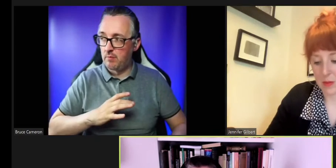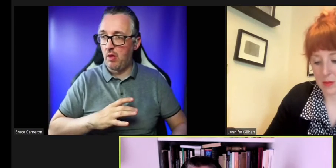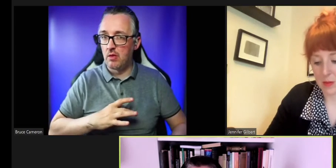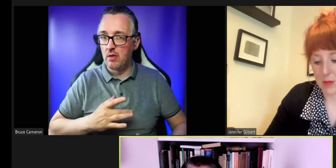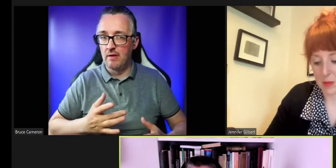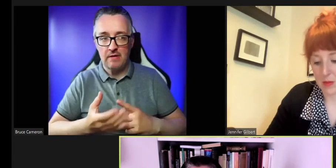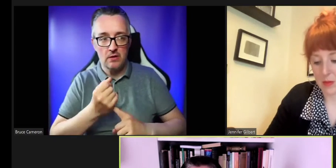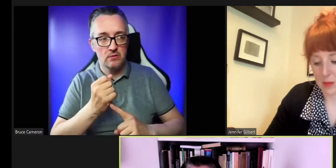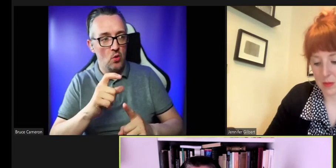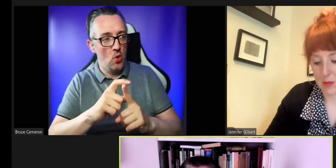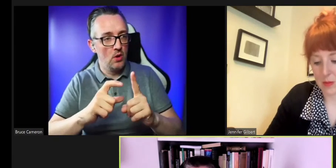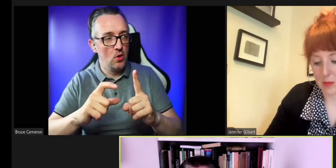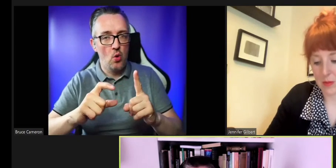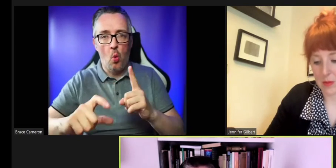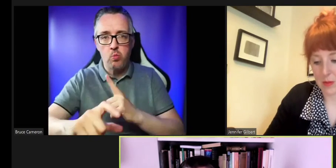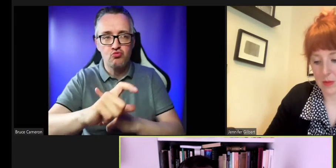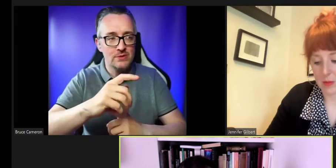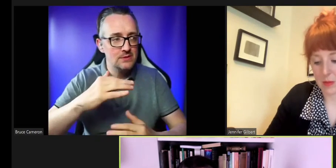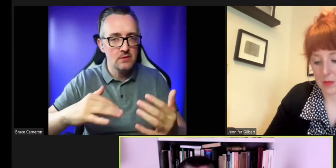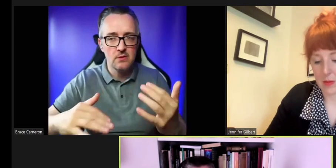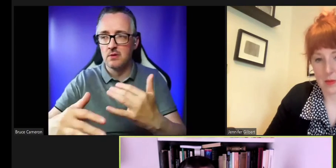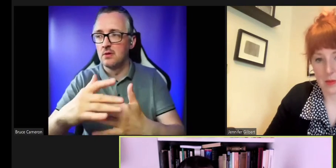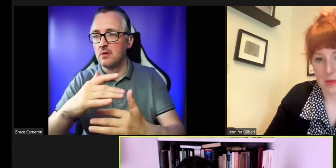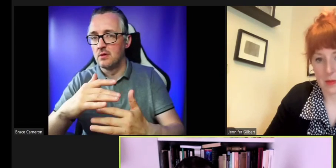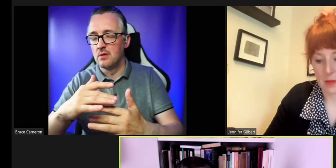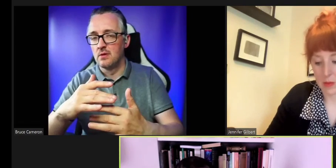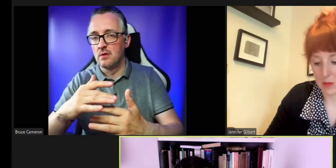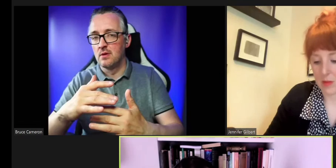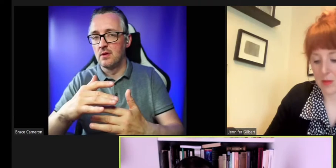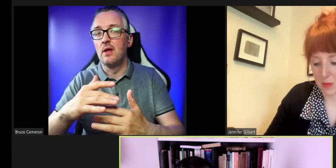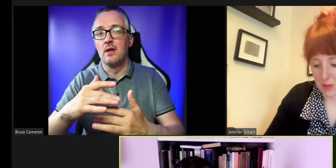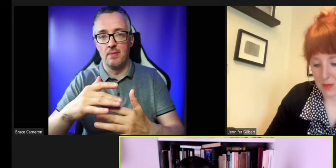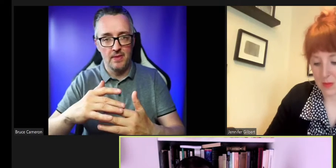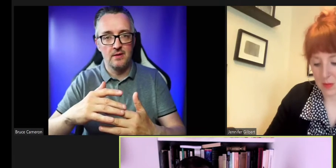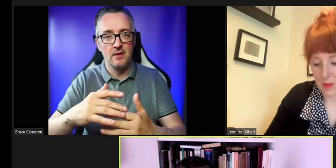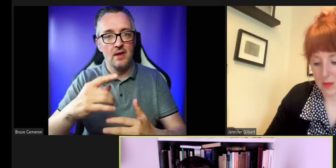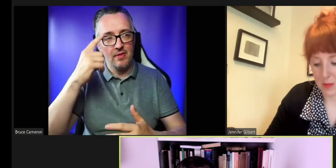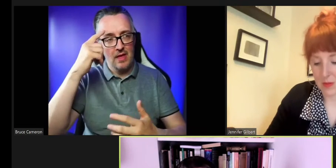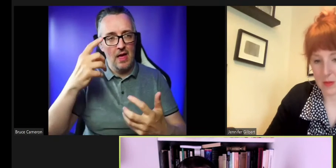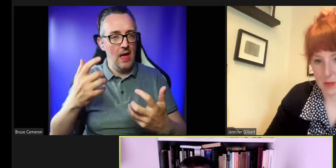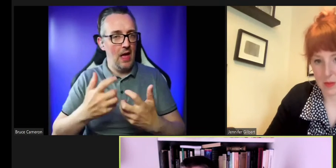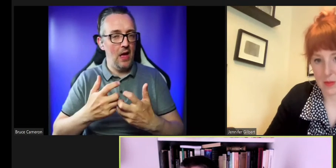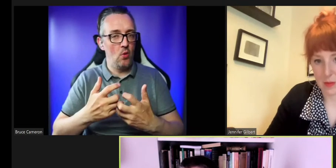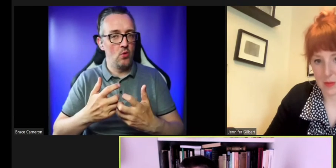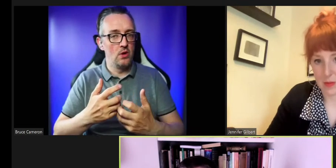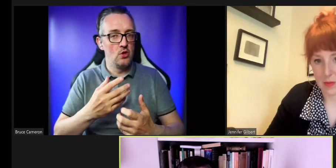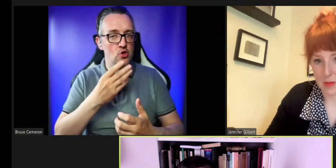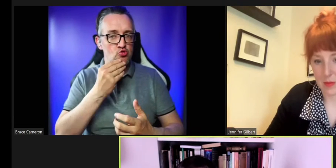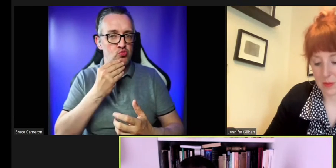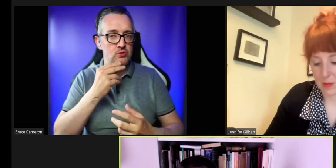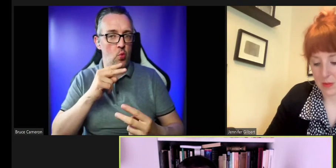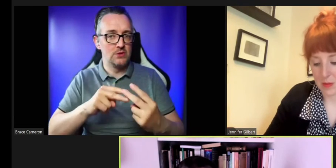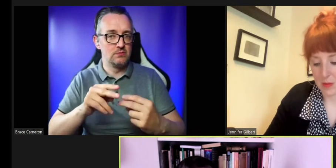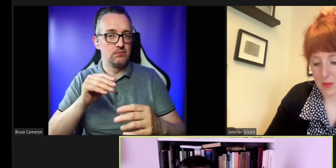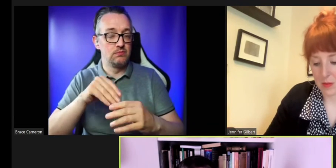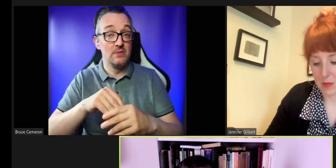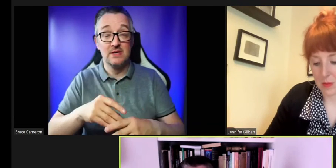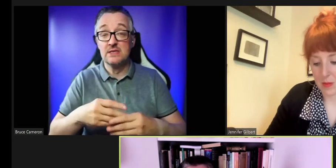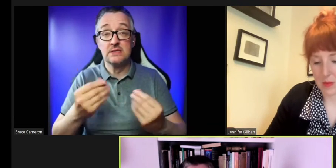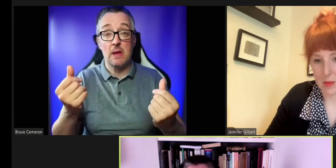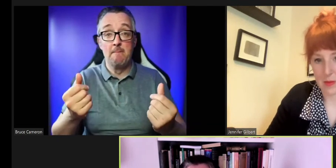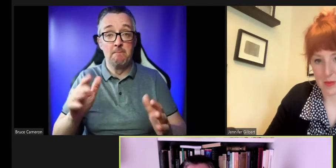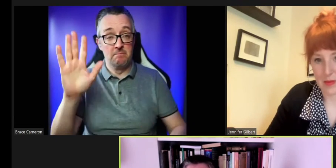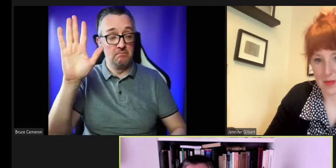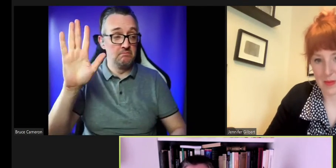community, and then think how you may want to use it in your practice. There are some people who are just straight off the